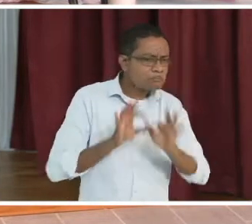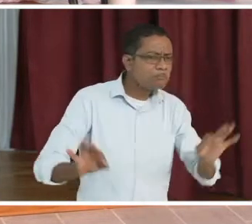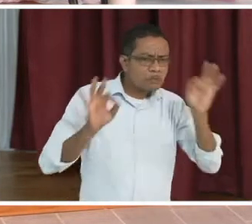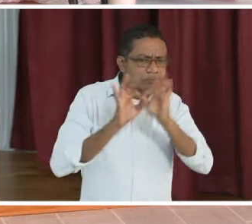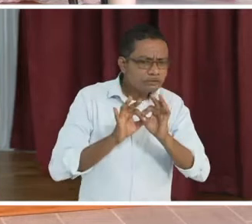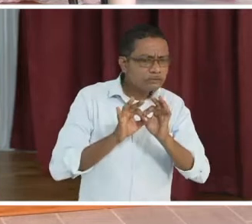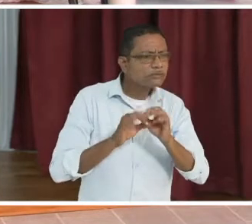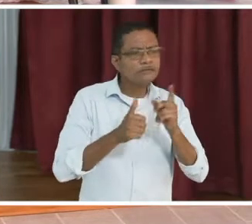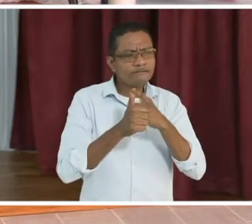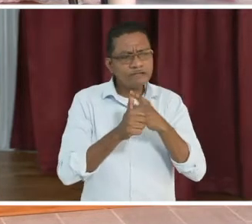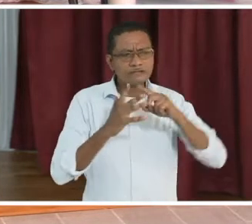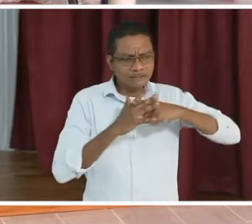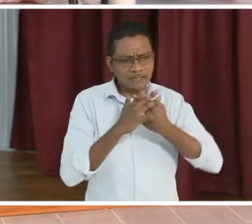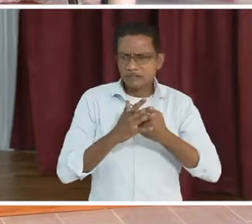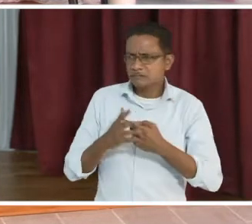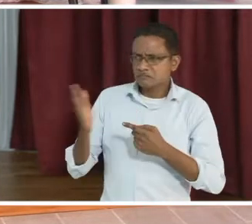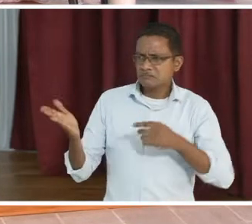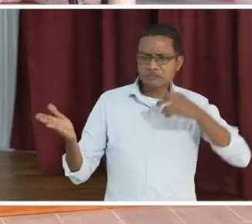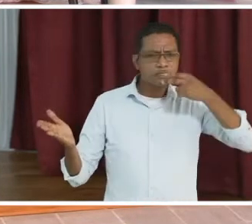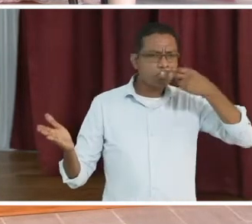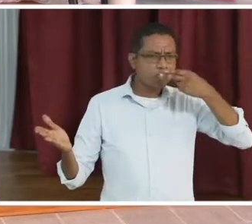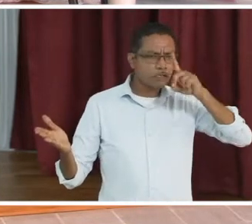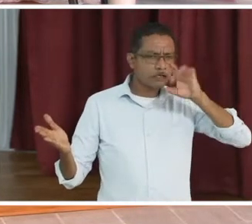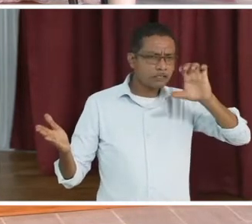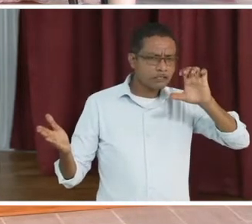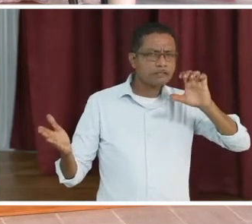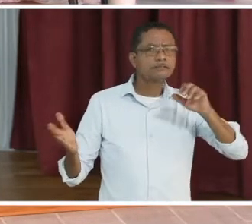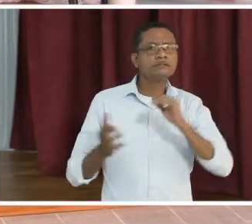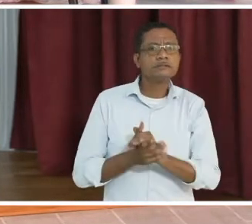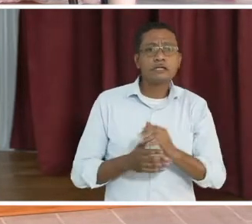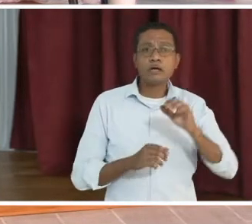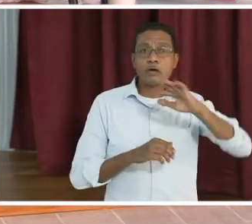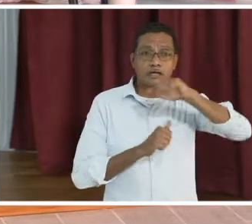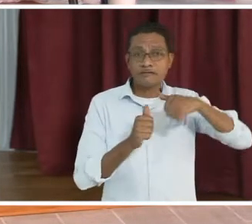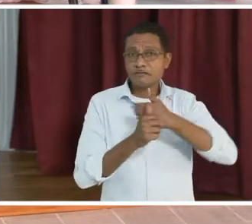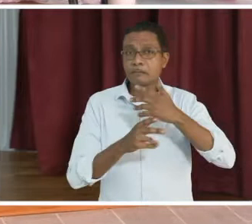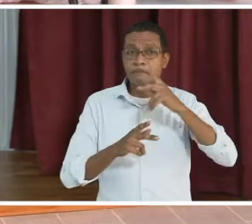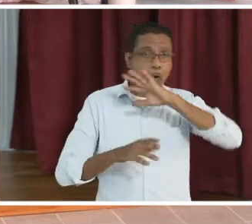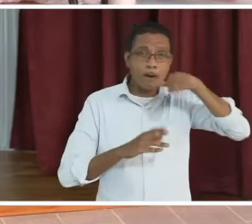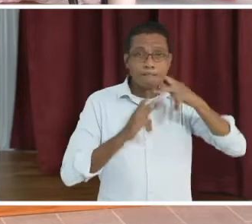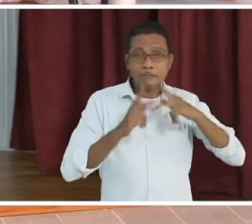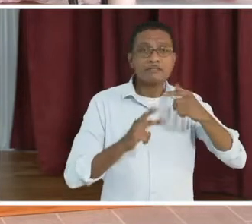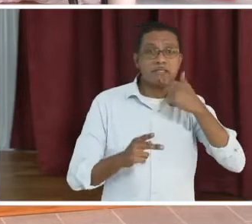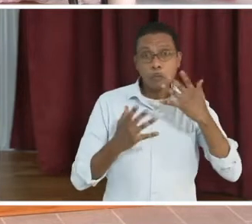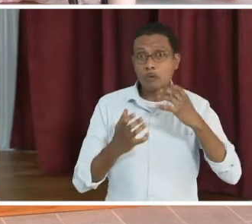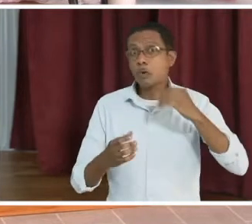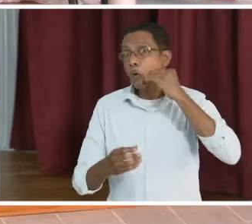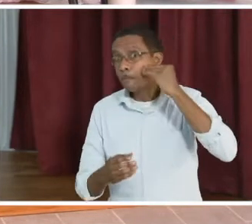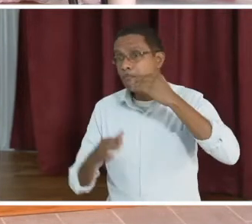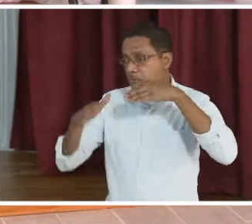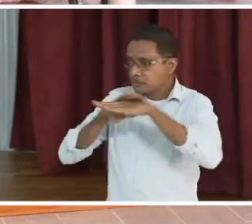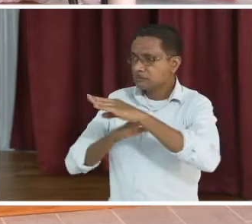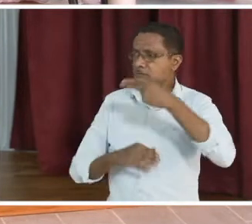with the HGC, because everybody says, I want a home, I go in HGC, but it's more than that. Yes, there is a screening process, there's